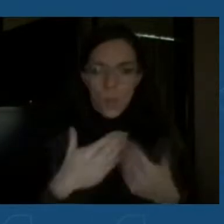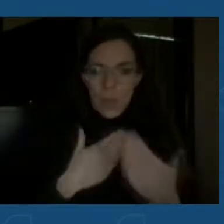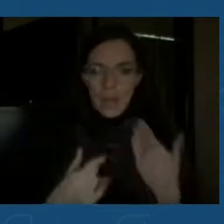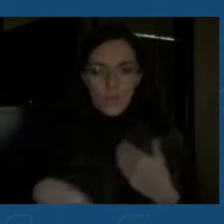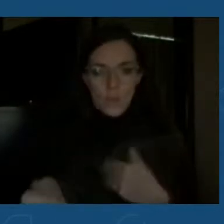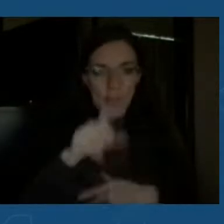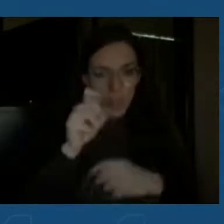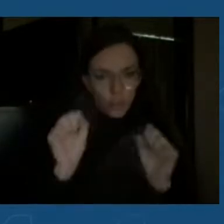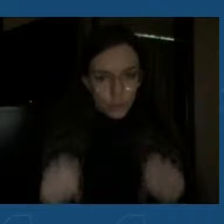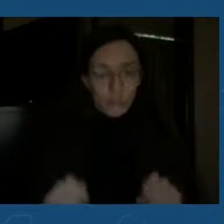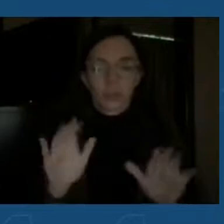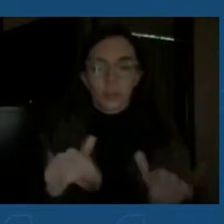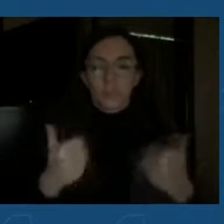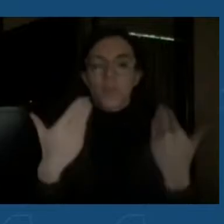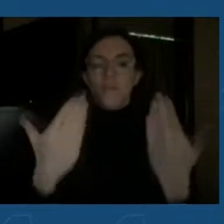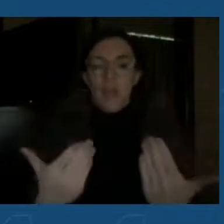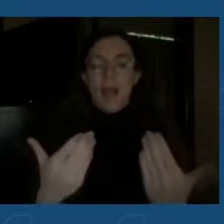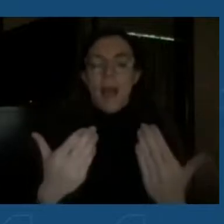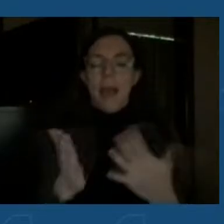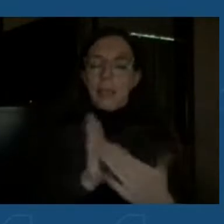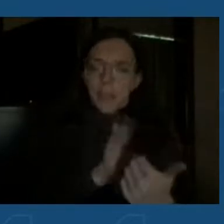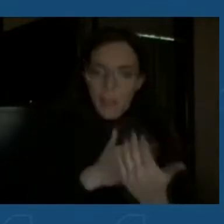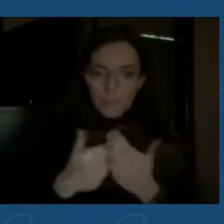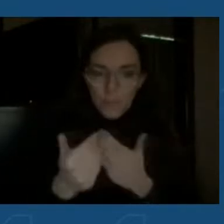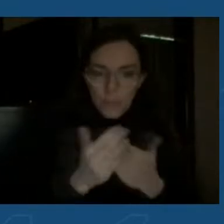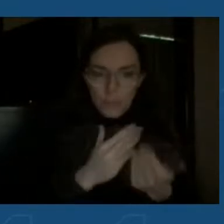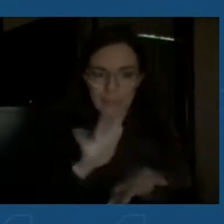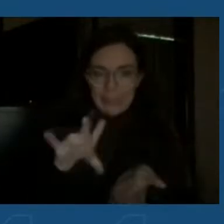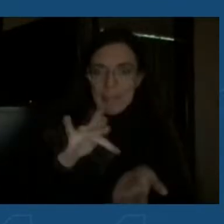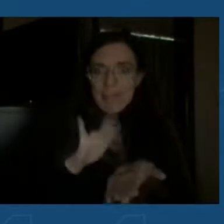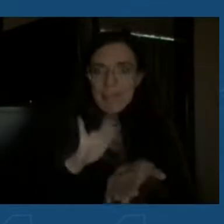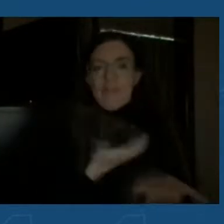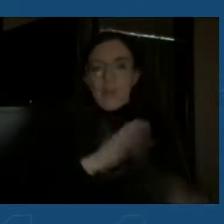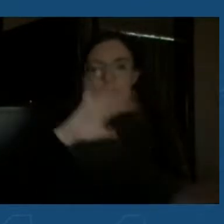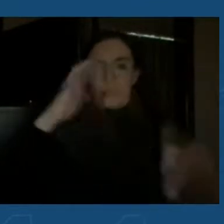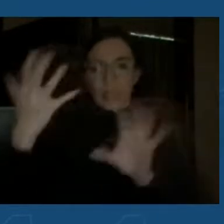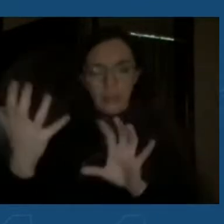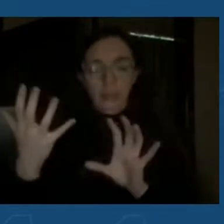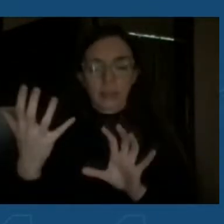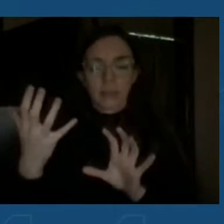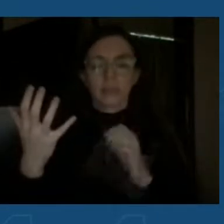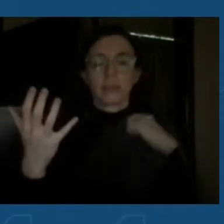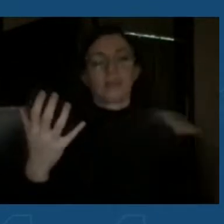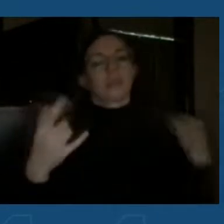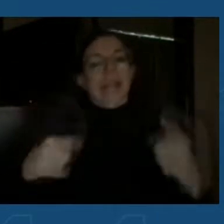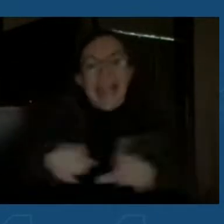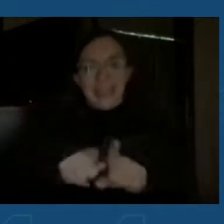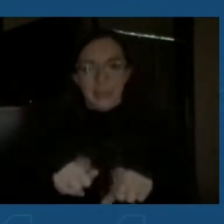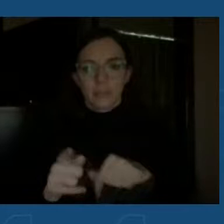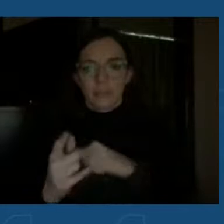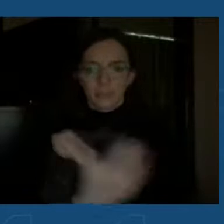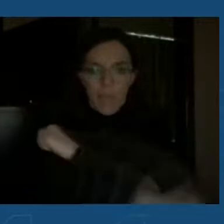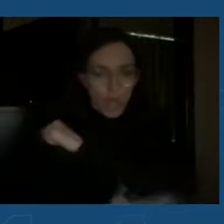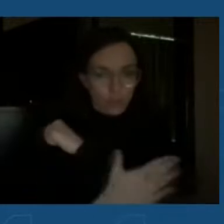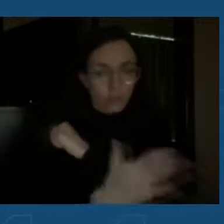comfort in the middle of the crisis that we had as a country, as a region, and